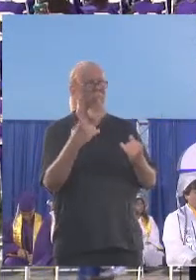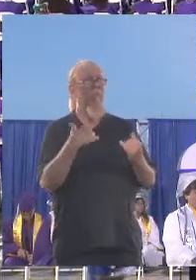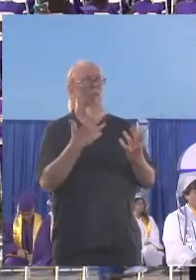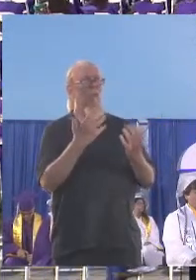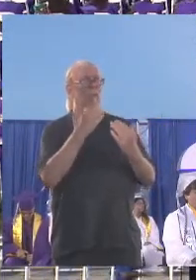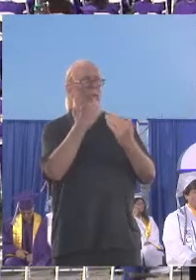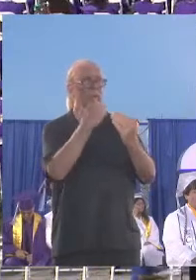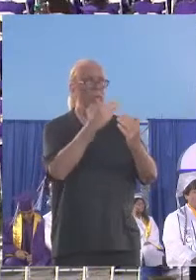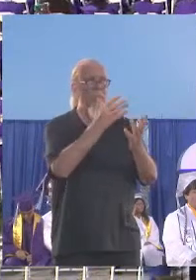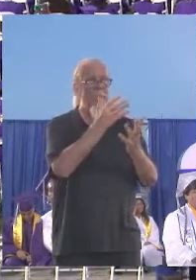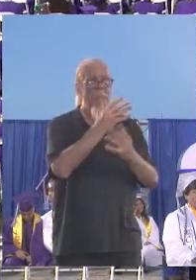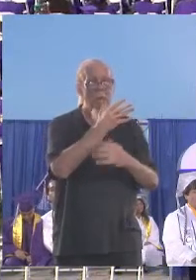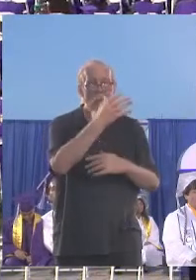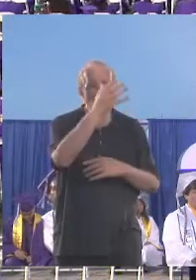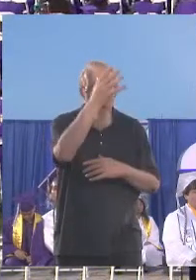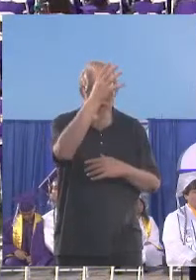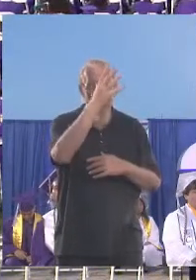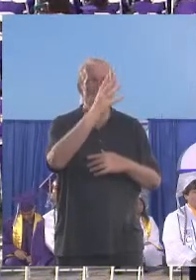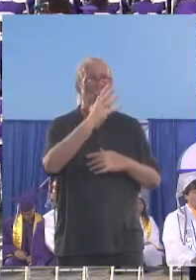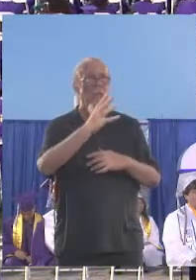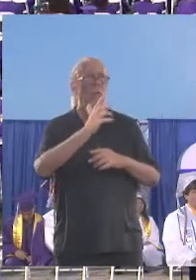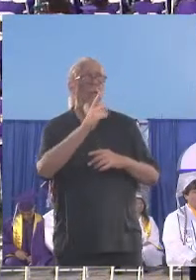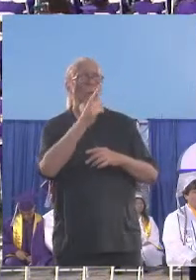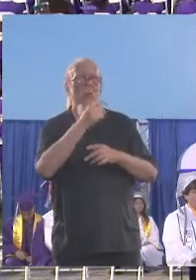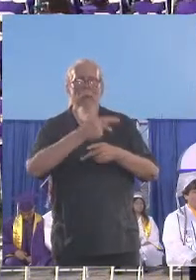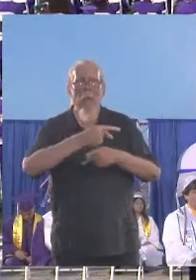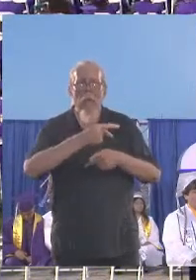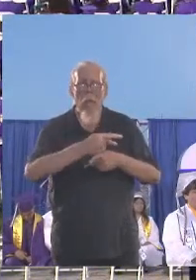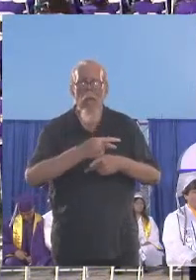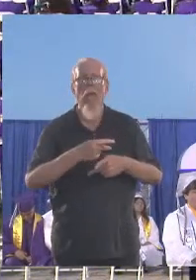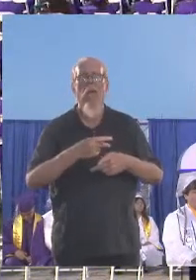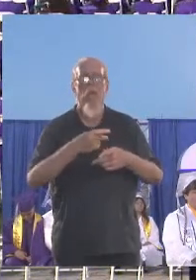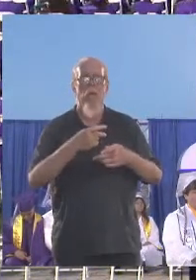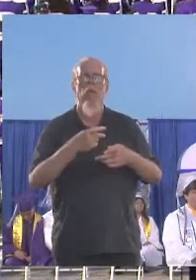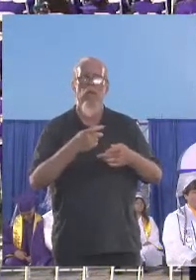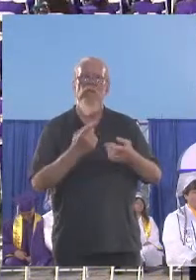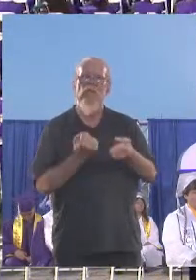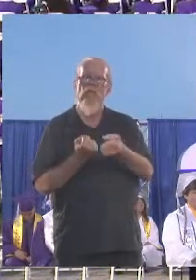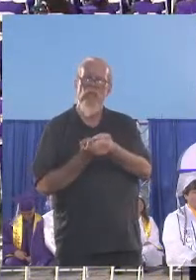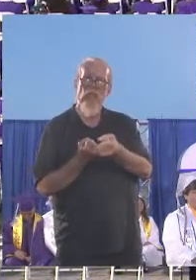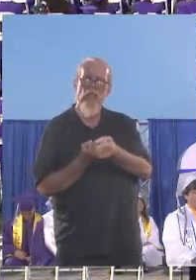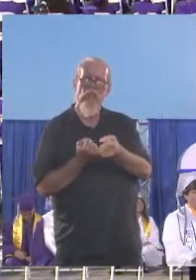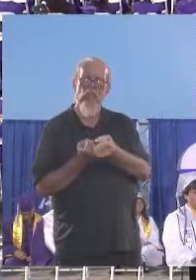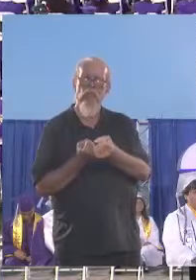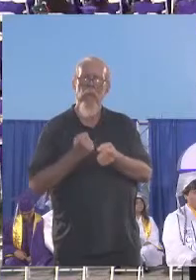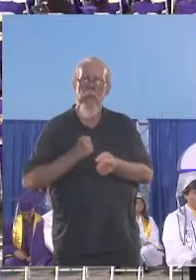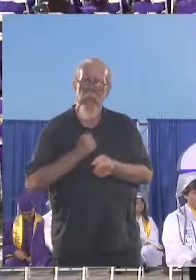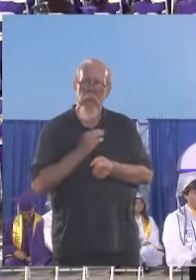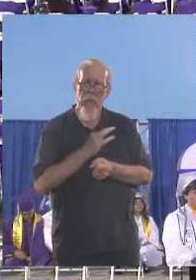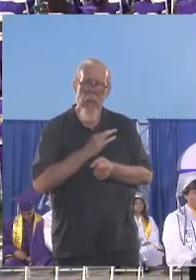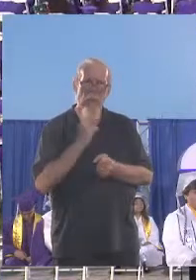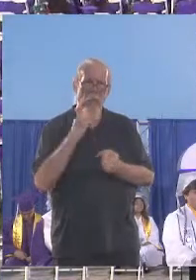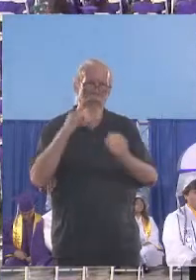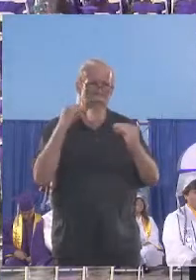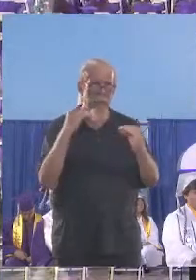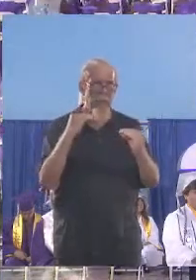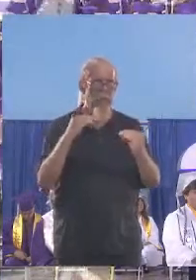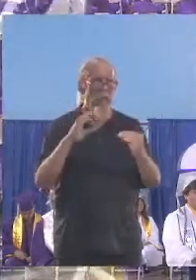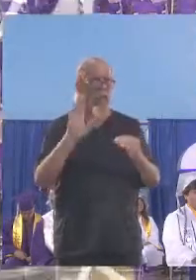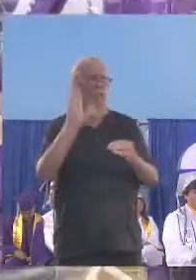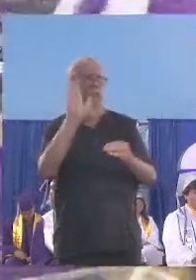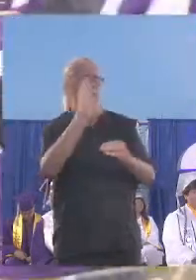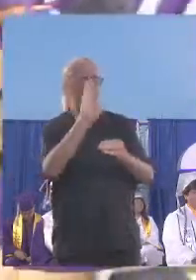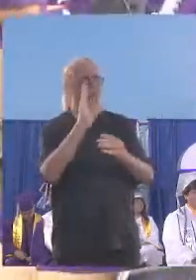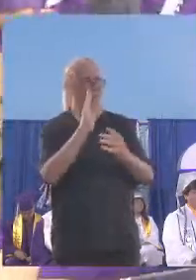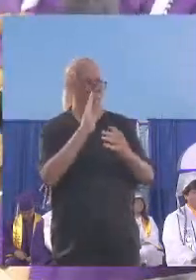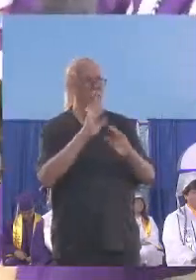the parents and guardians for being partners with the Brackenridge staff in educating your children.